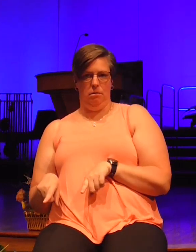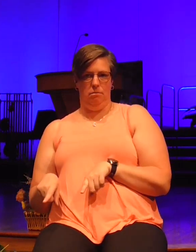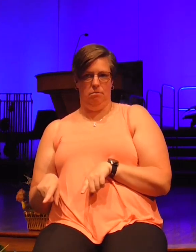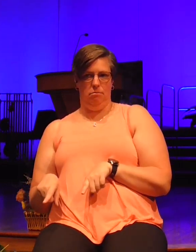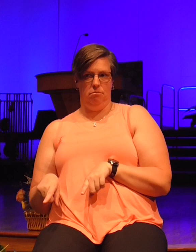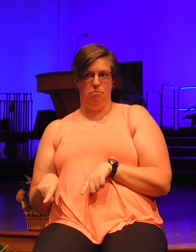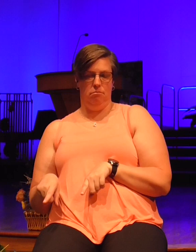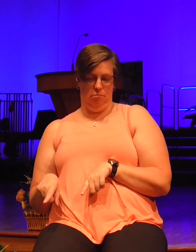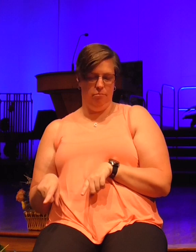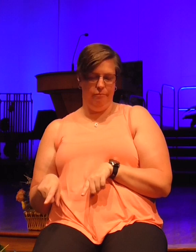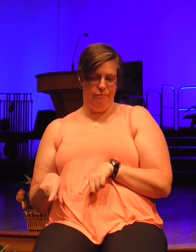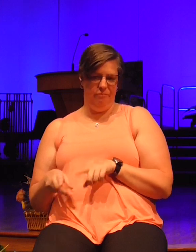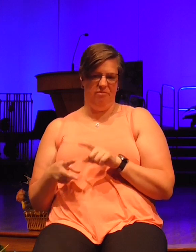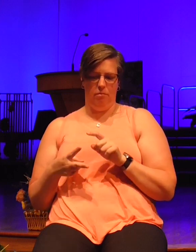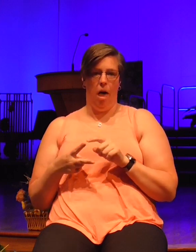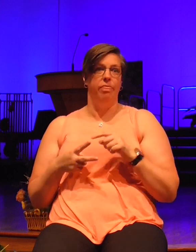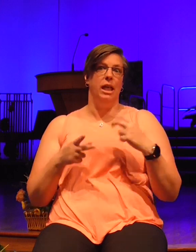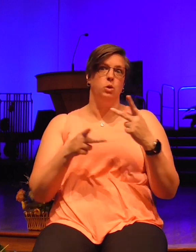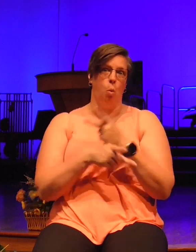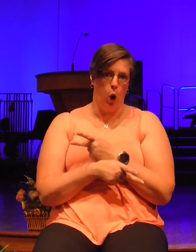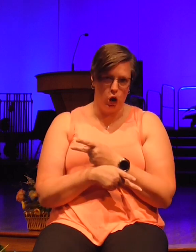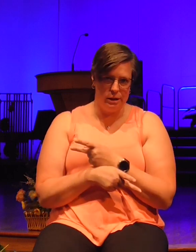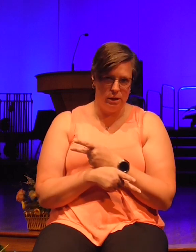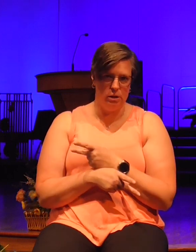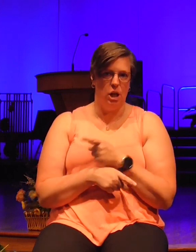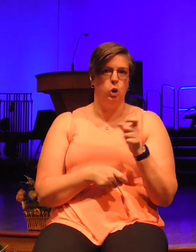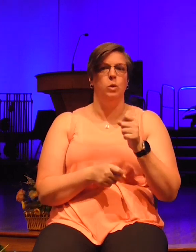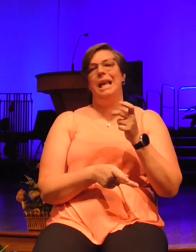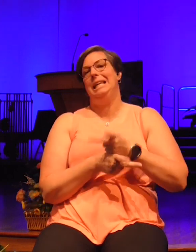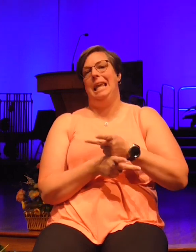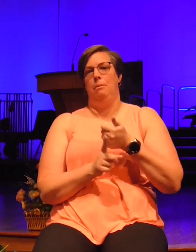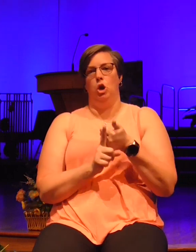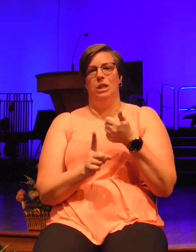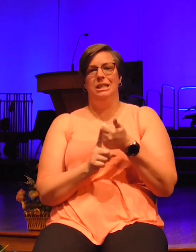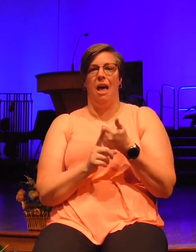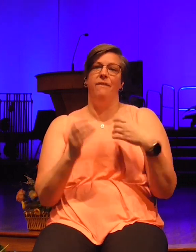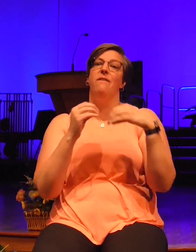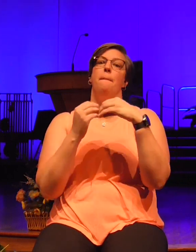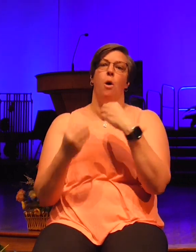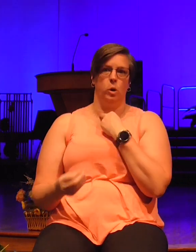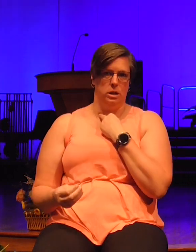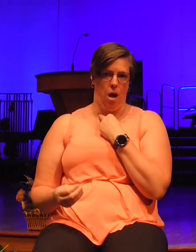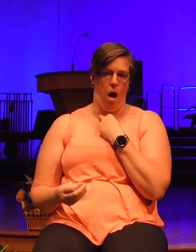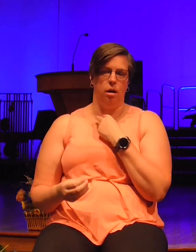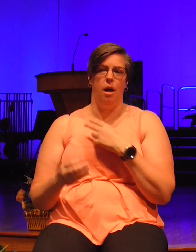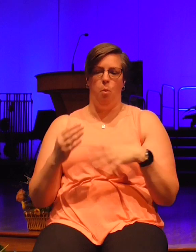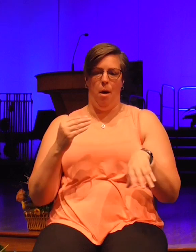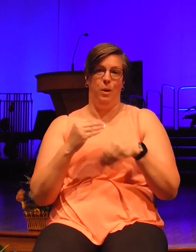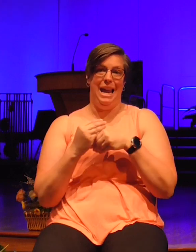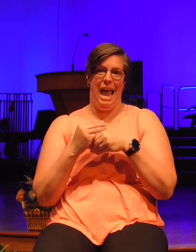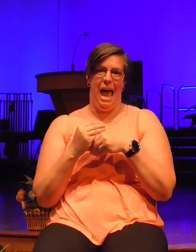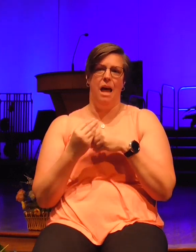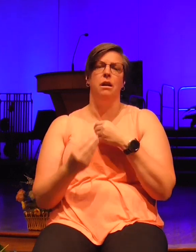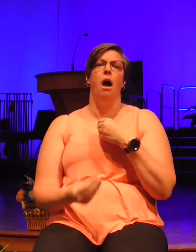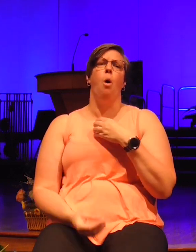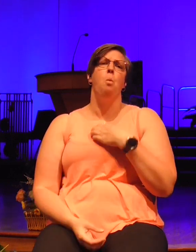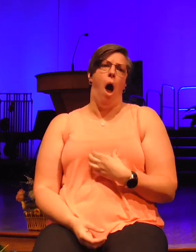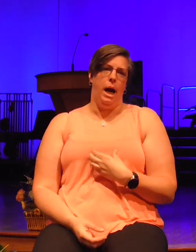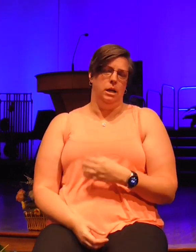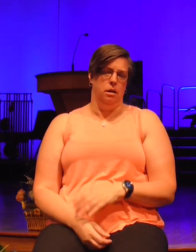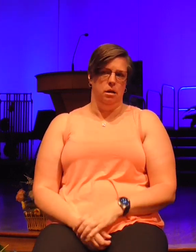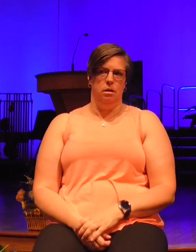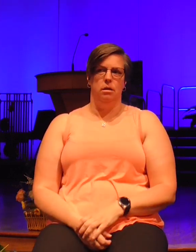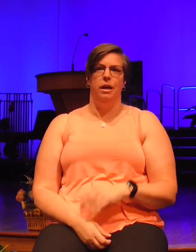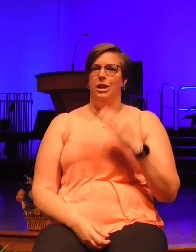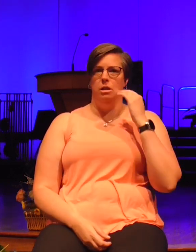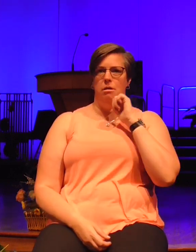it's made even more worse, and you can keep yourself even more stuck, if you would like, by adding to it a little wine. And I'm not talking about,